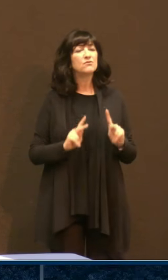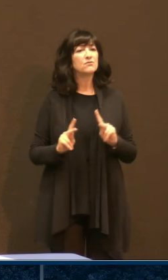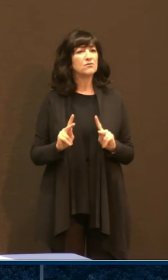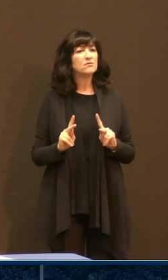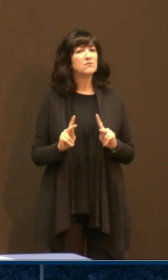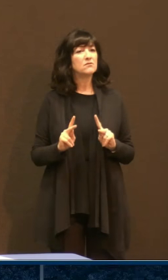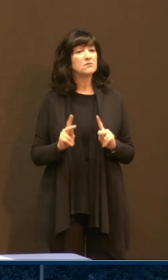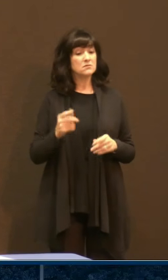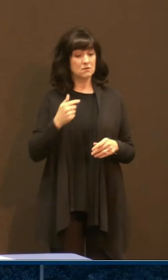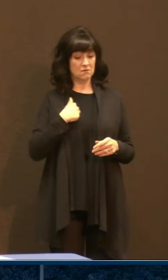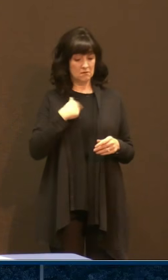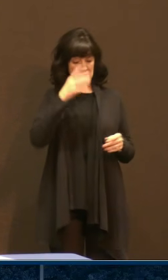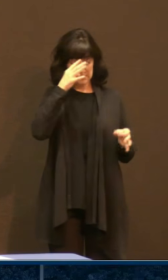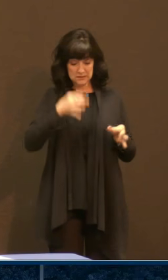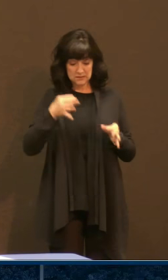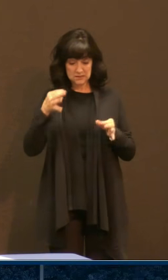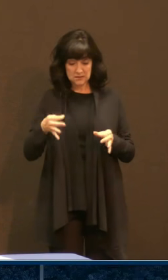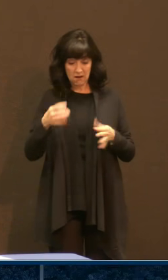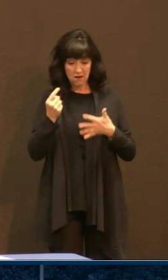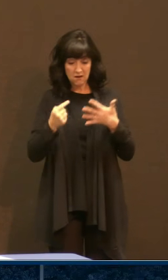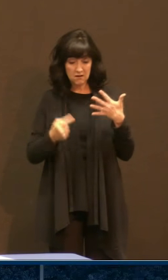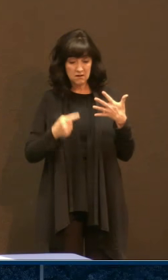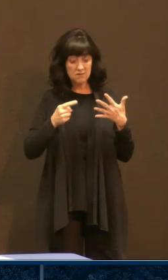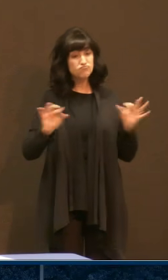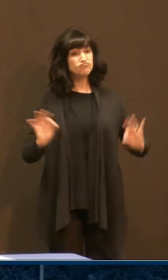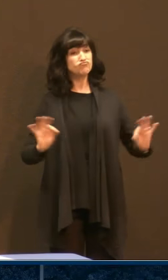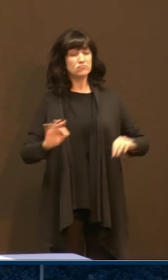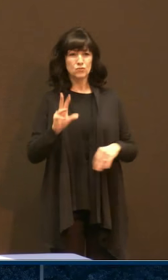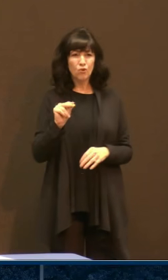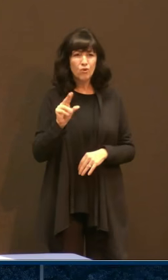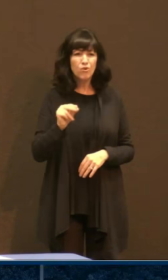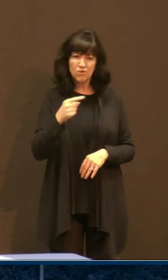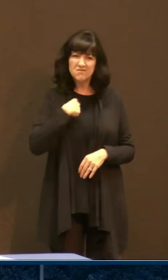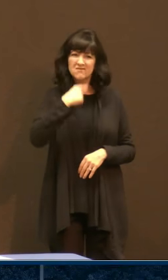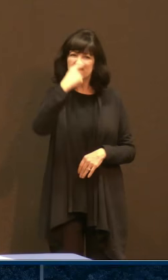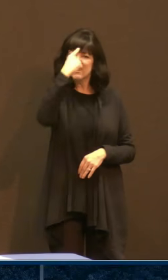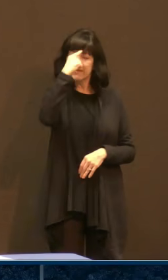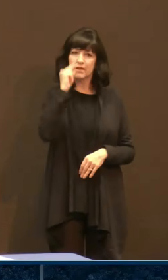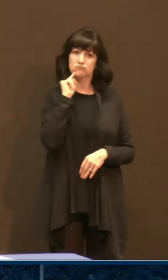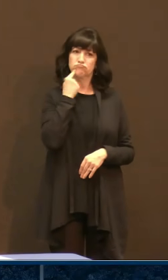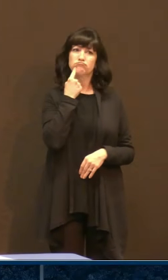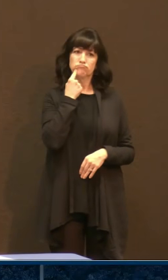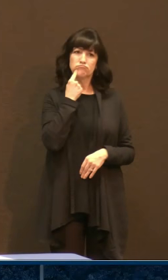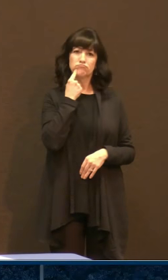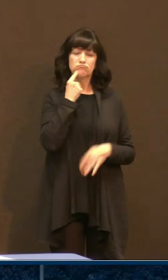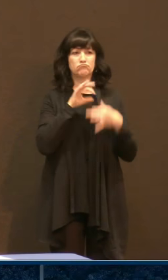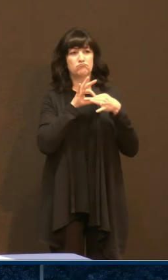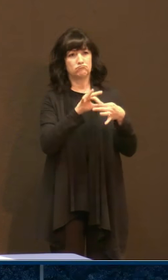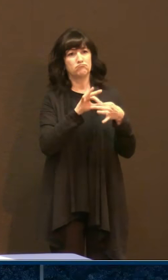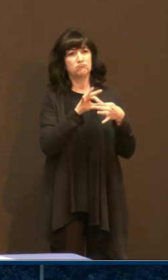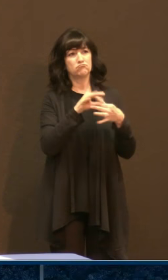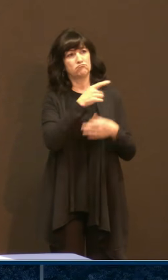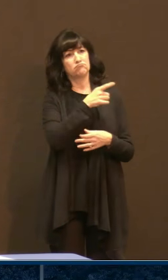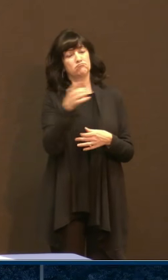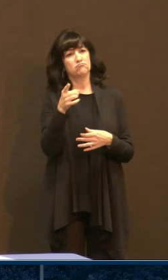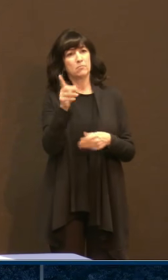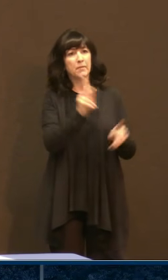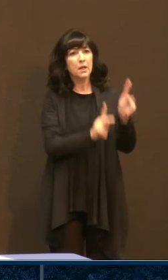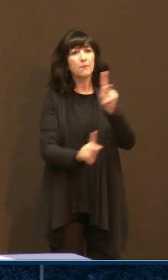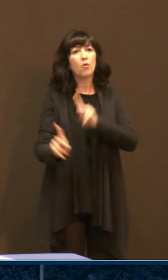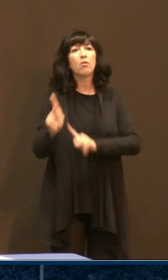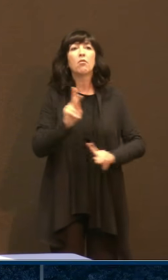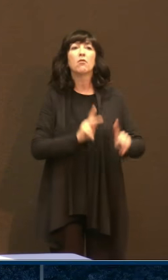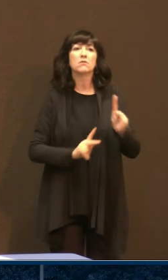decisions that we make on a day-to-day basis. So with that, why don't we move into talking about the